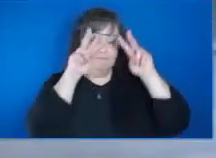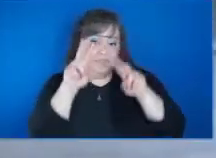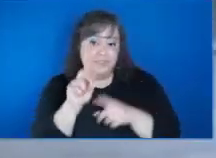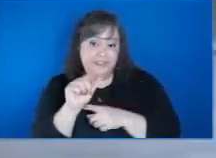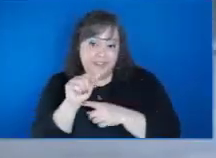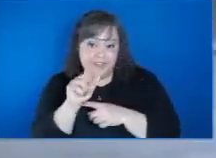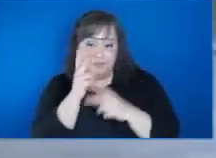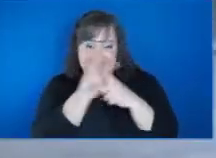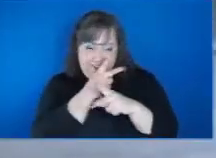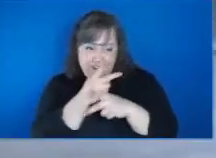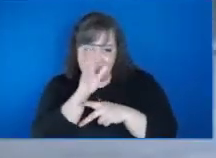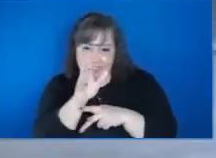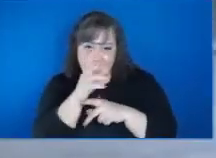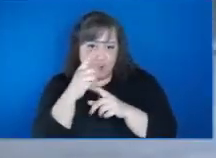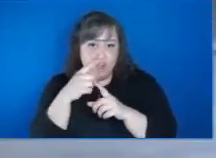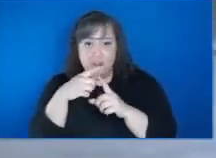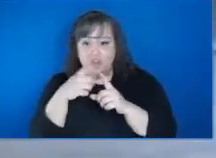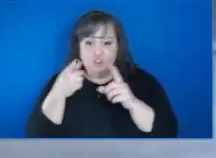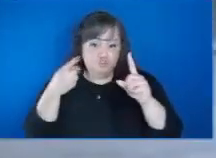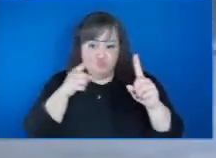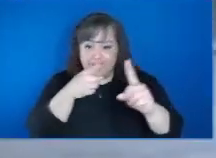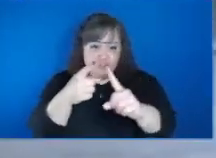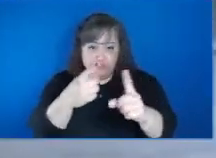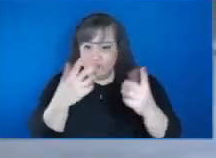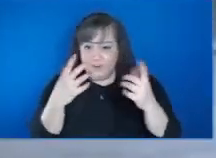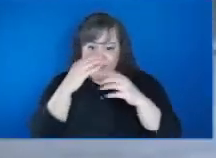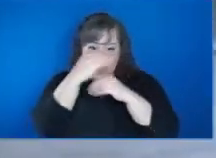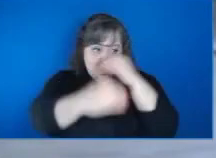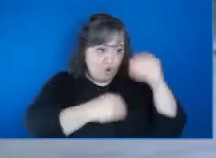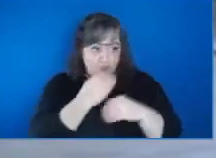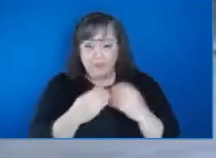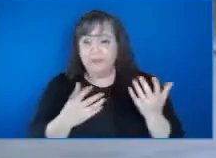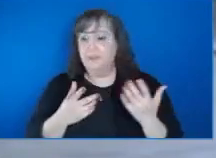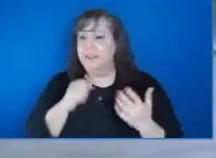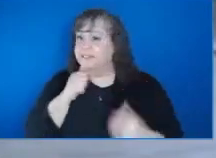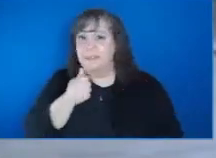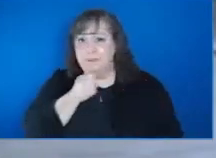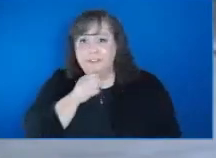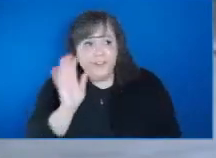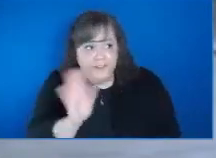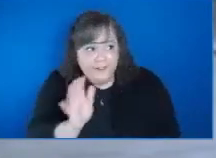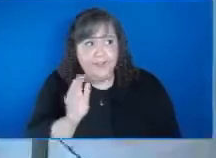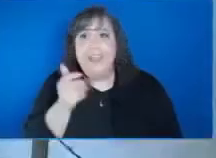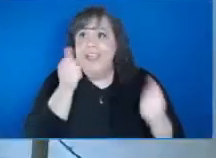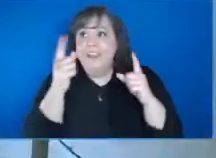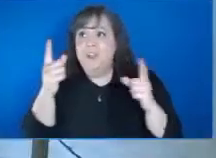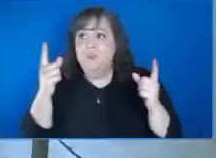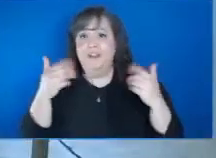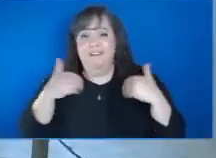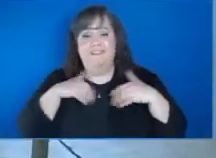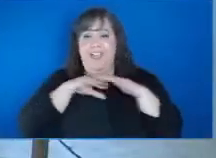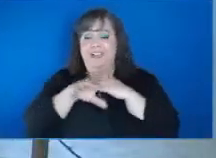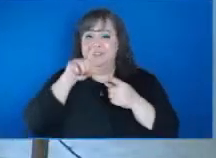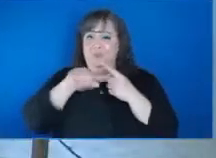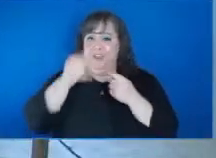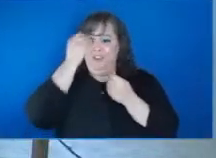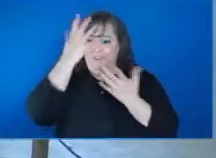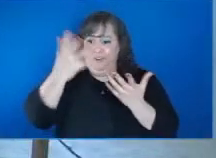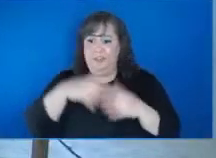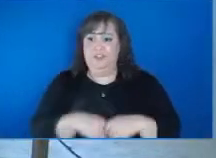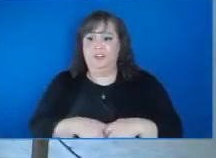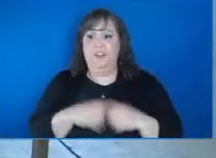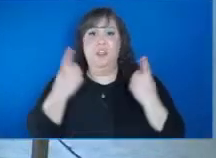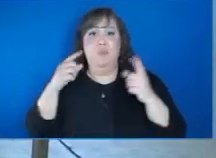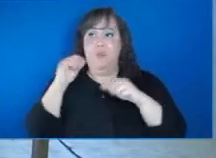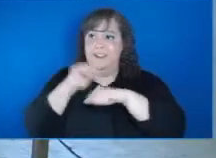in a public database. Anybody has access to that. So as soon as an asteroid's discovered, you can know about it too, right? That's